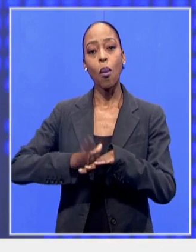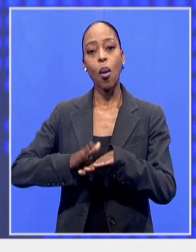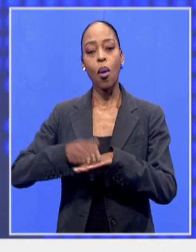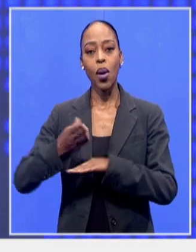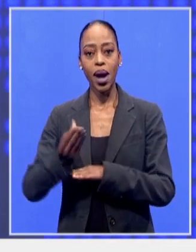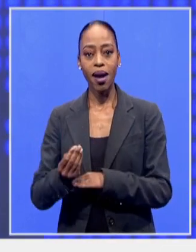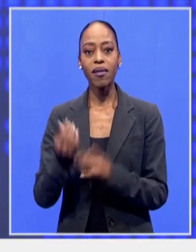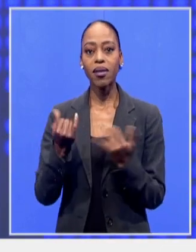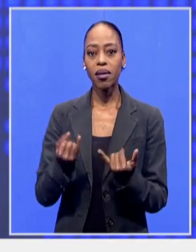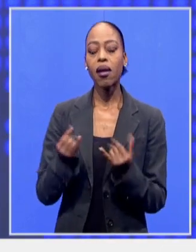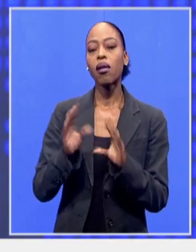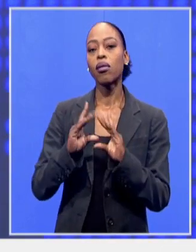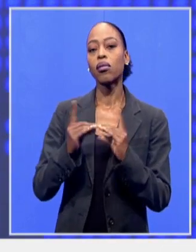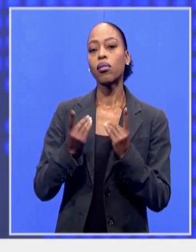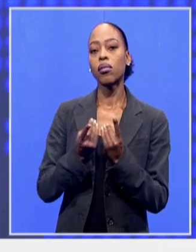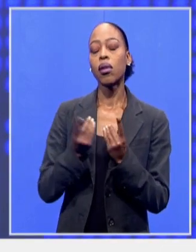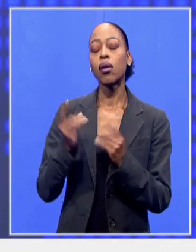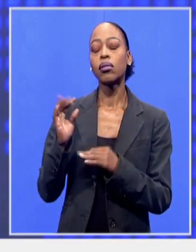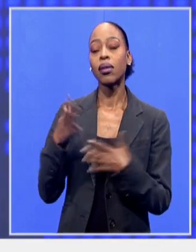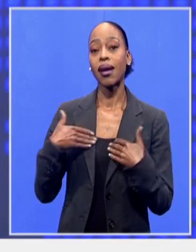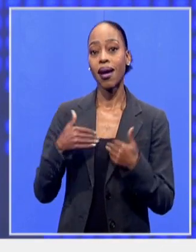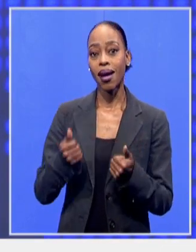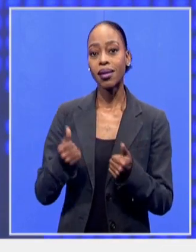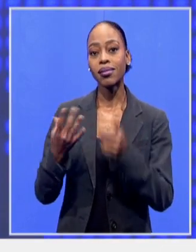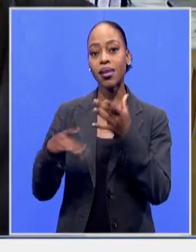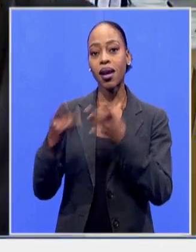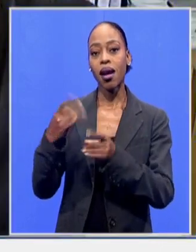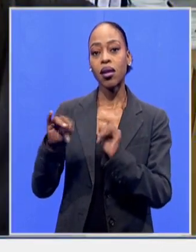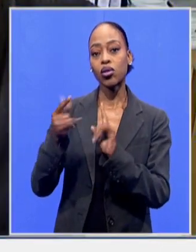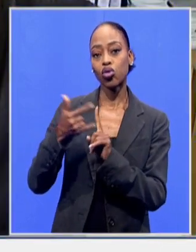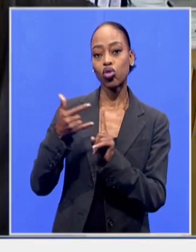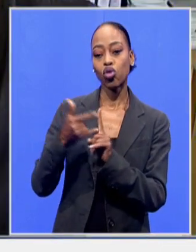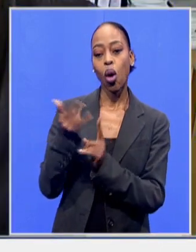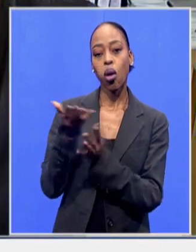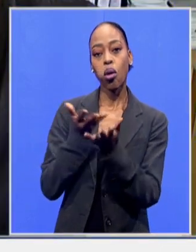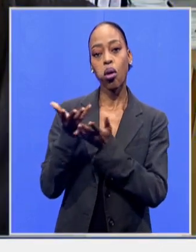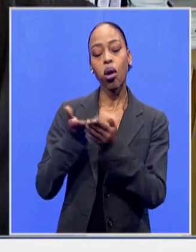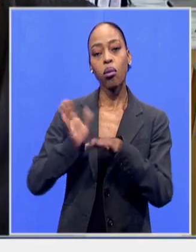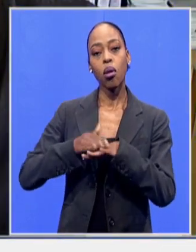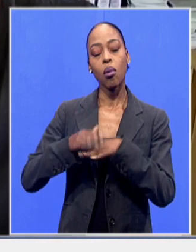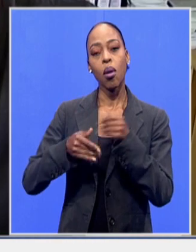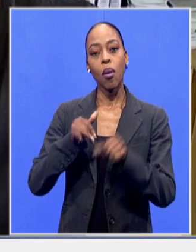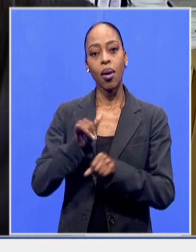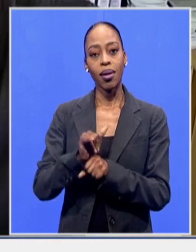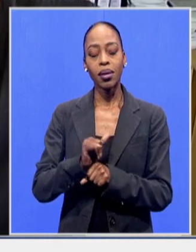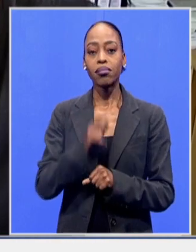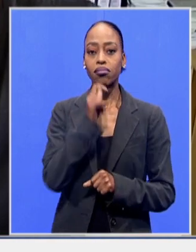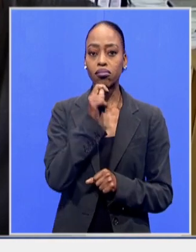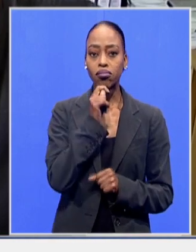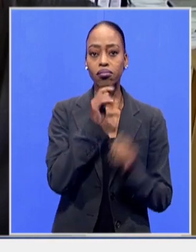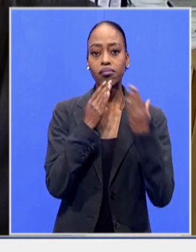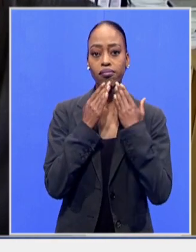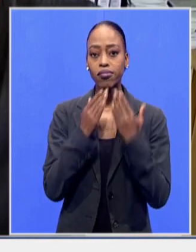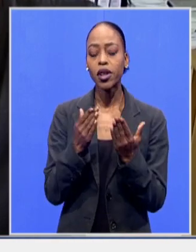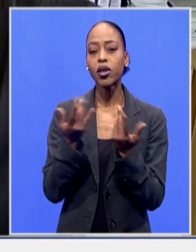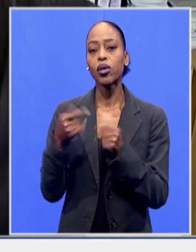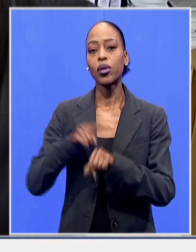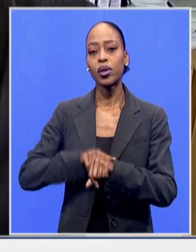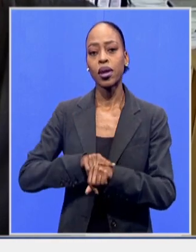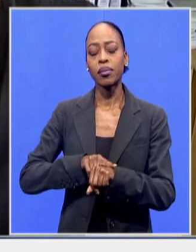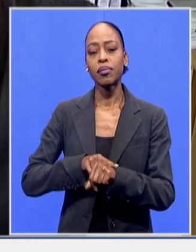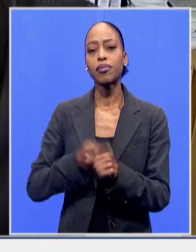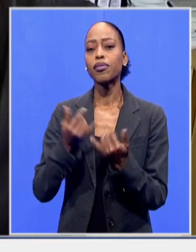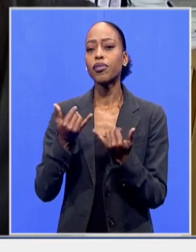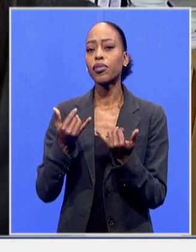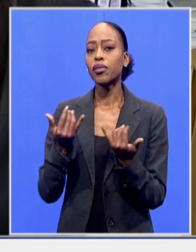by health sector analyst Professor Alex van den Heever via Zoom. Prof, a good morning to you. Thank you so much for giving us your time. Your